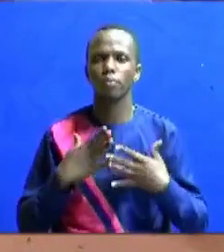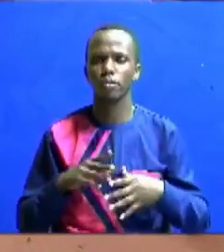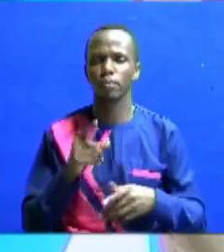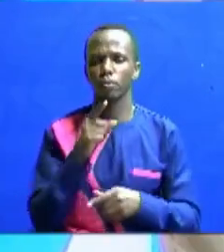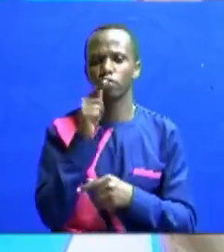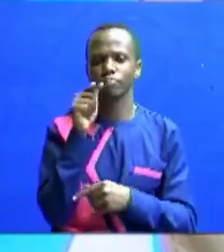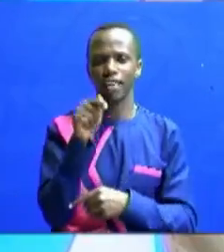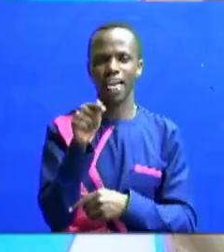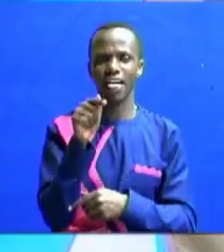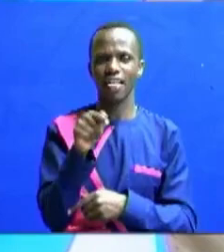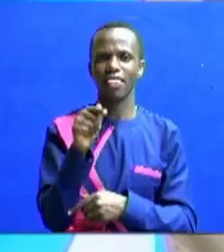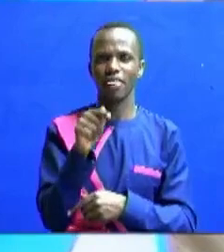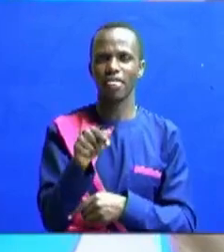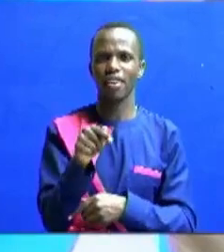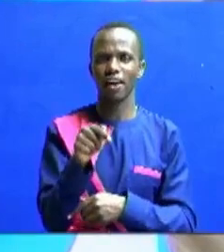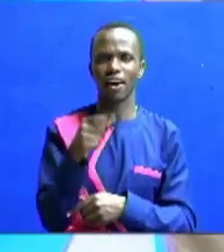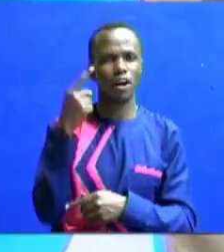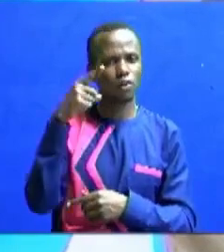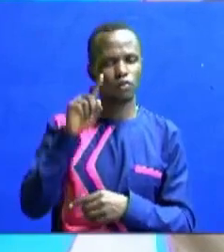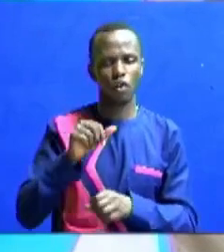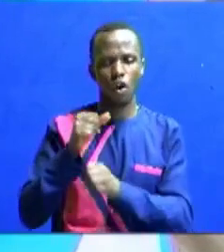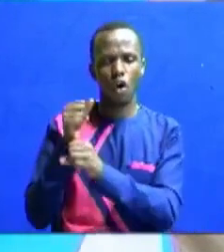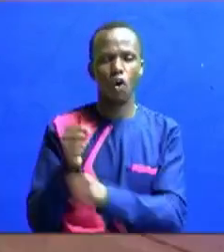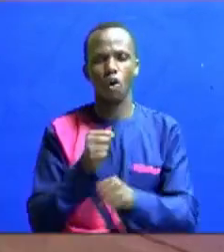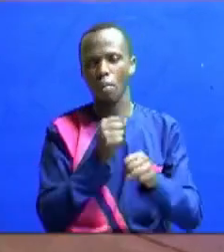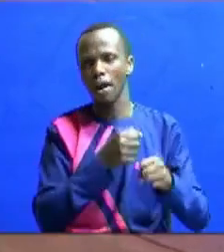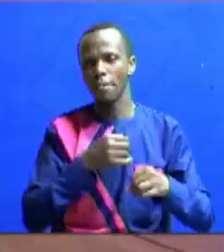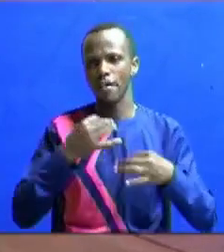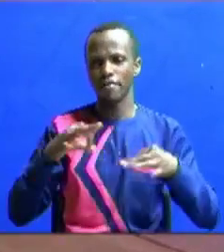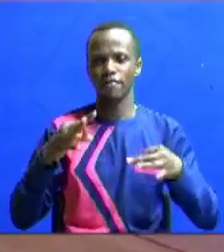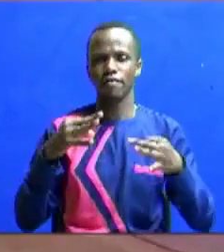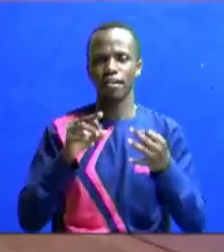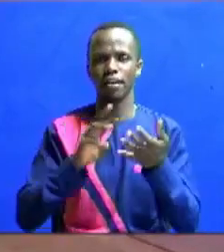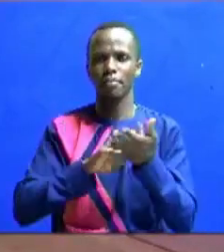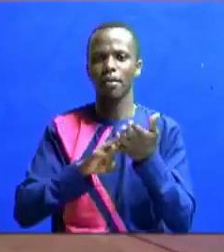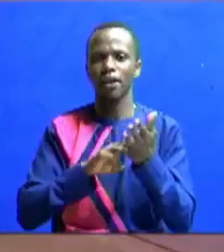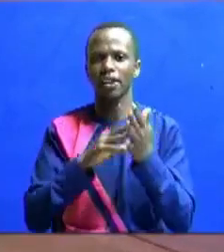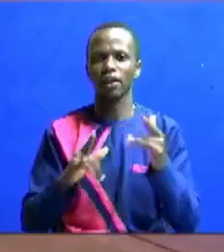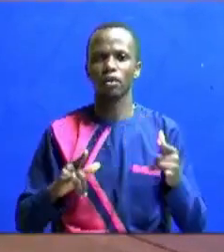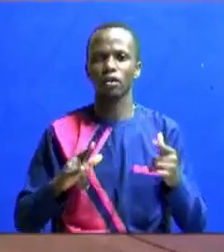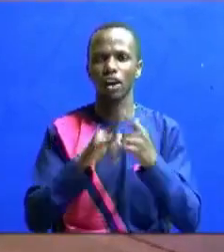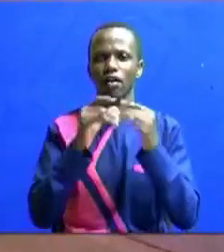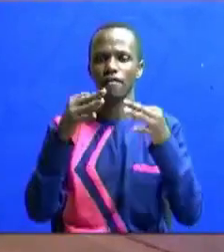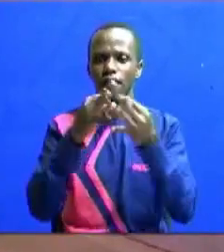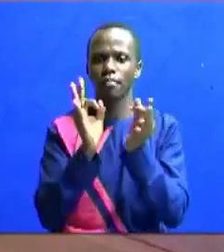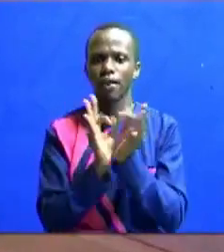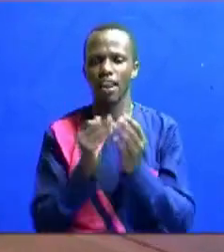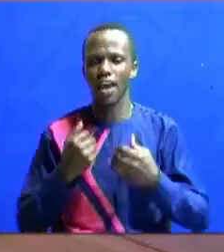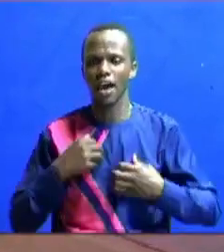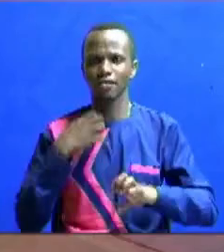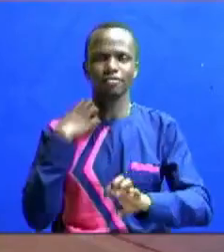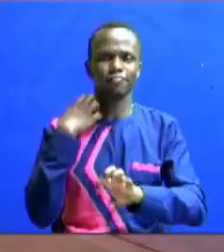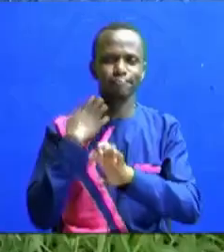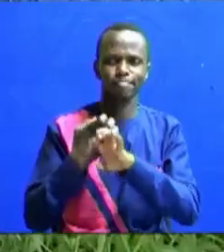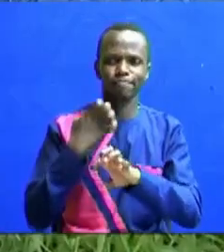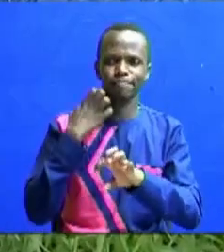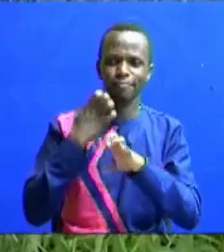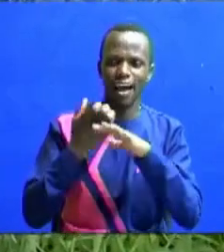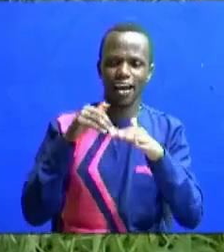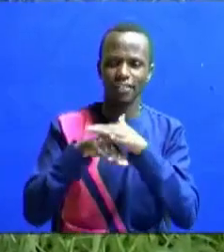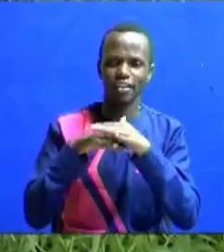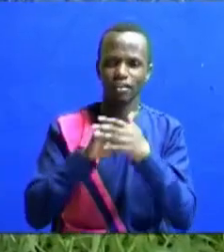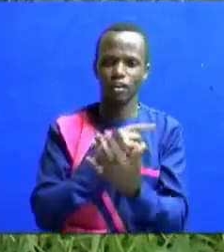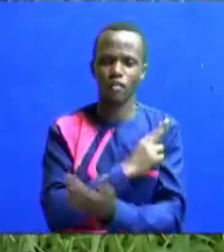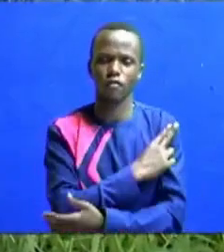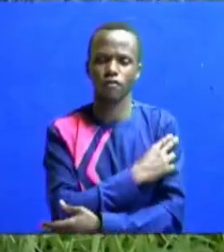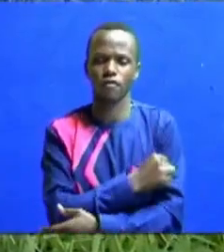numbers for the Homa Bay Free Medical Camp. Families who had previously struggled to access healthcare now had